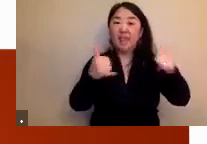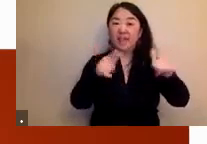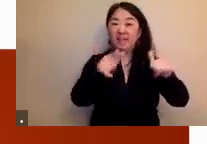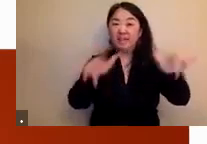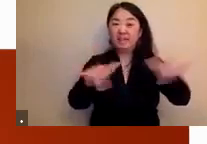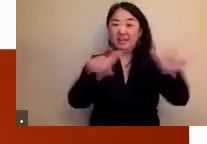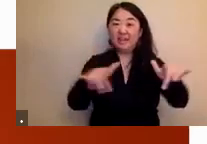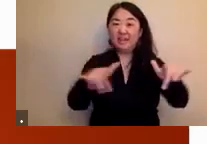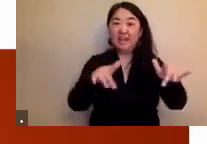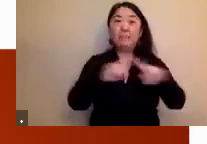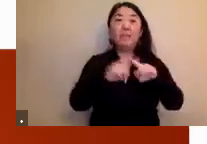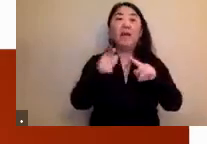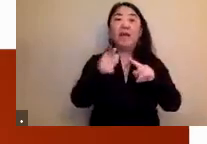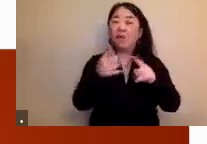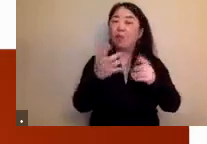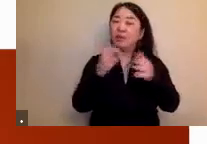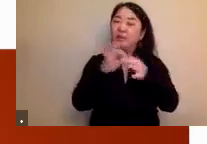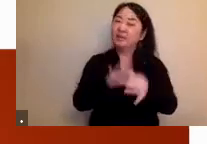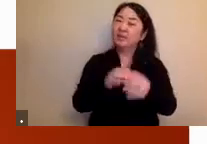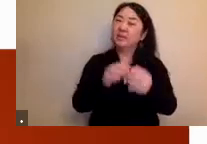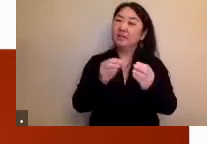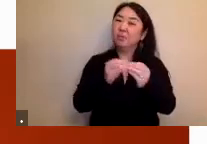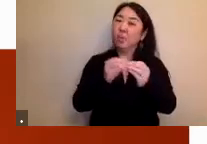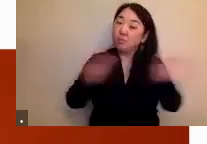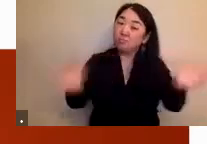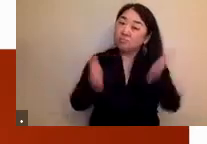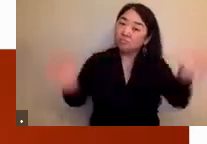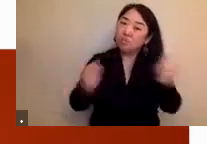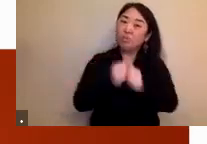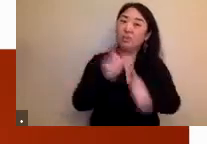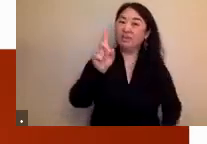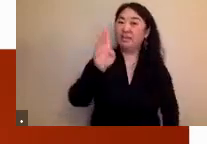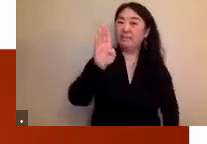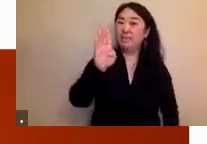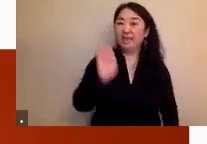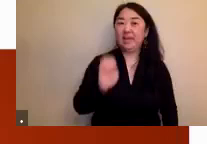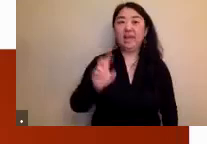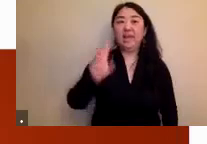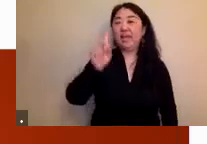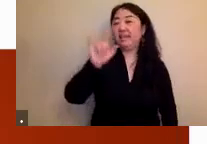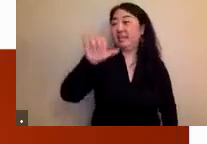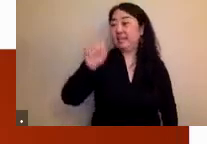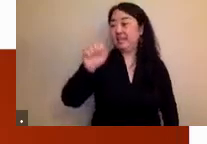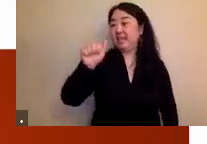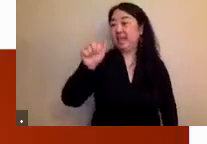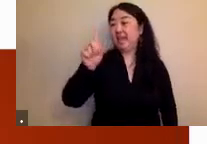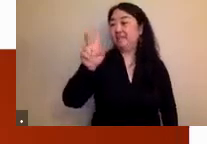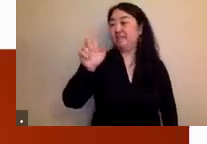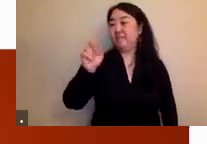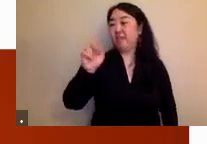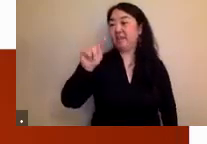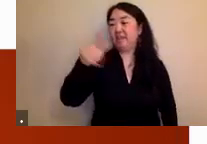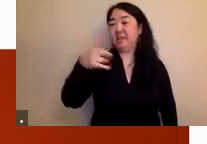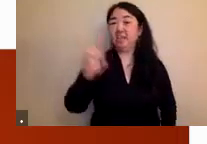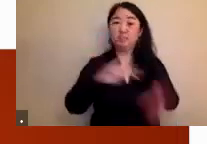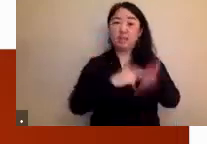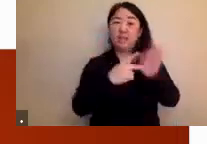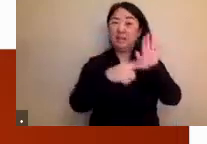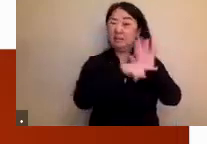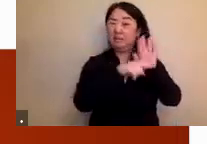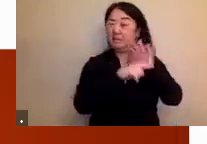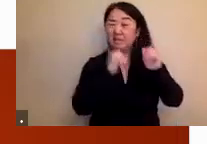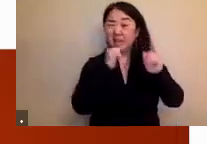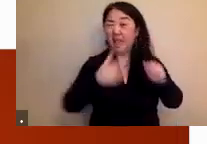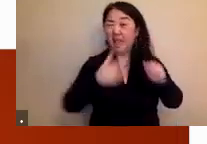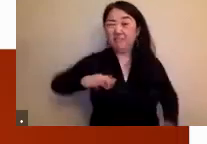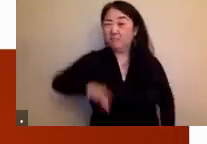about DBE certification, Disadvantaged Business Enterprise certification. Those that are considered disadvantaged are those that fall